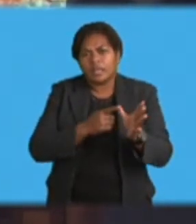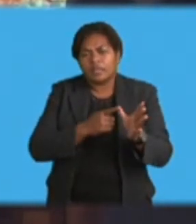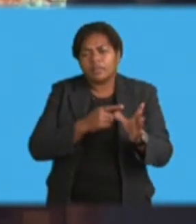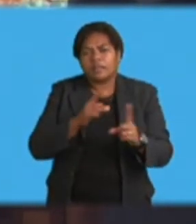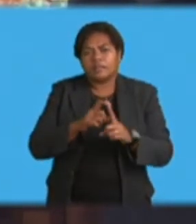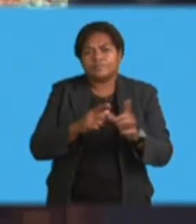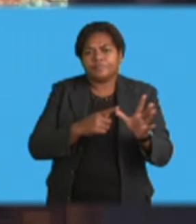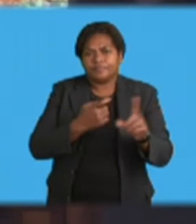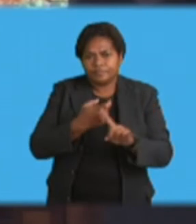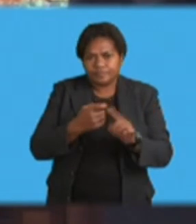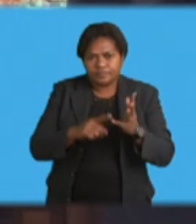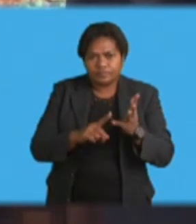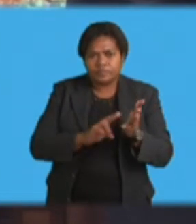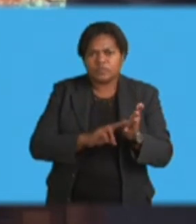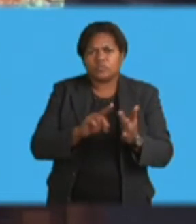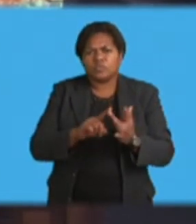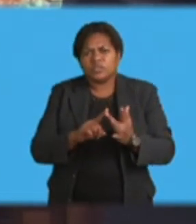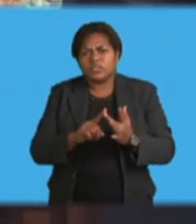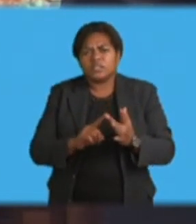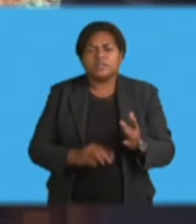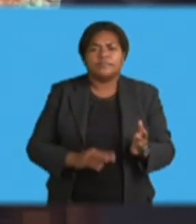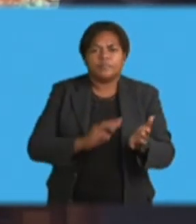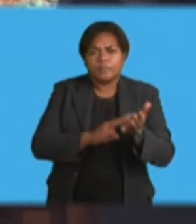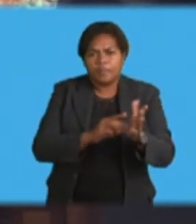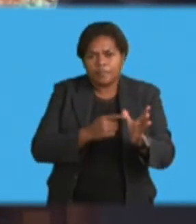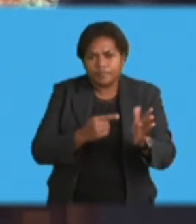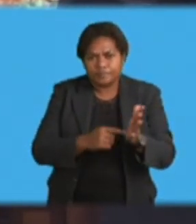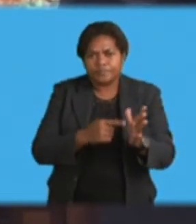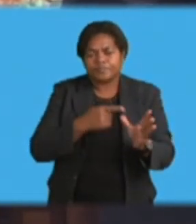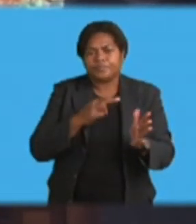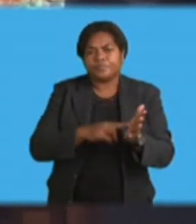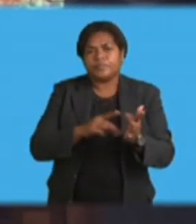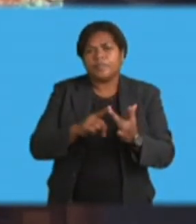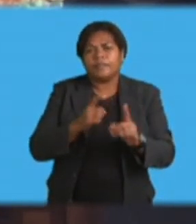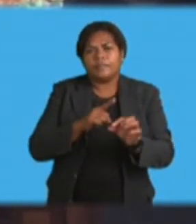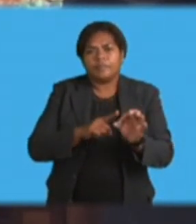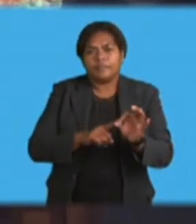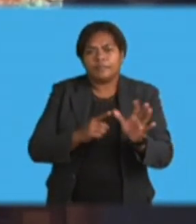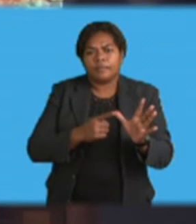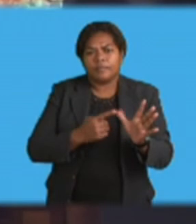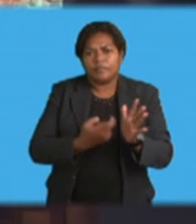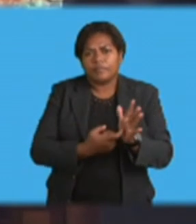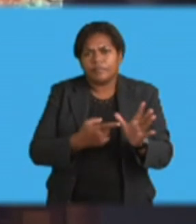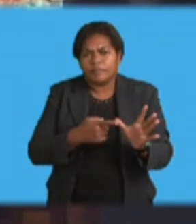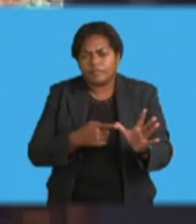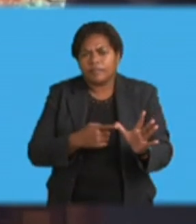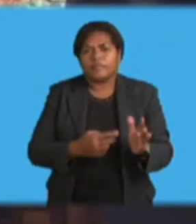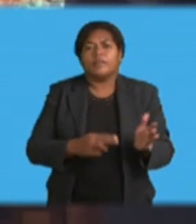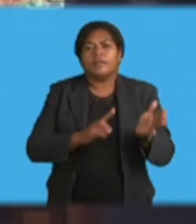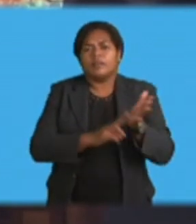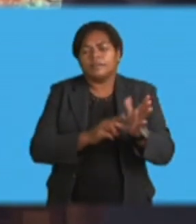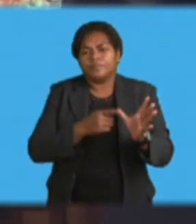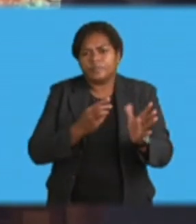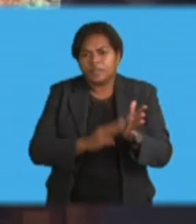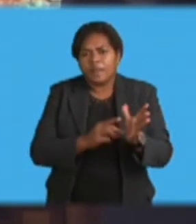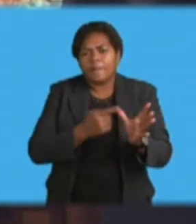River, the Mataningara Bank Protection, the Bar River, the Nawangarua Bank Protection, the Bar River, Namara Village Bank Protection, the